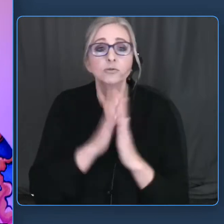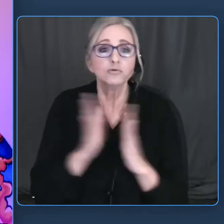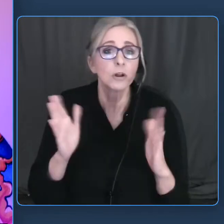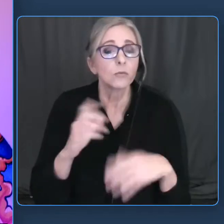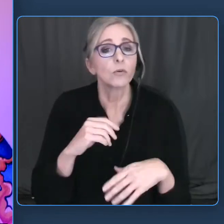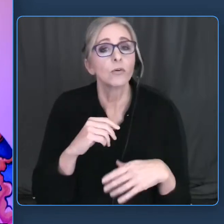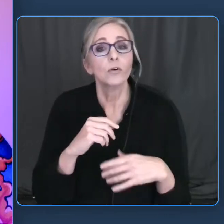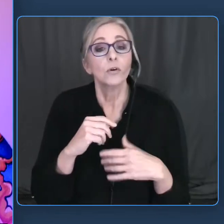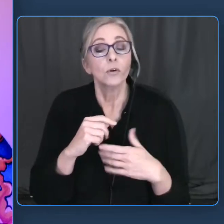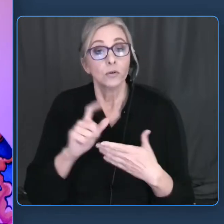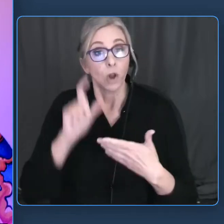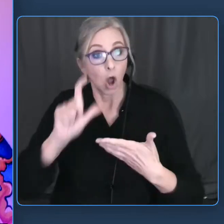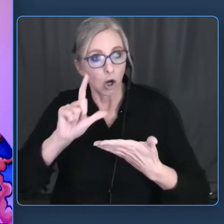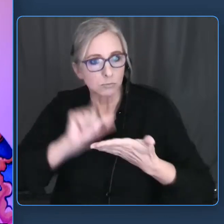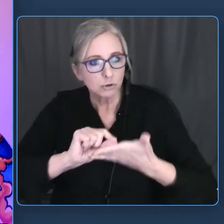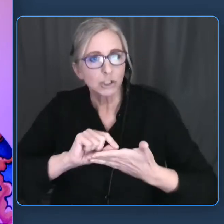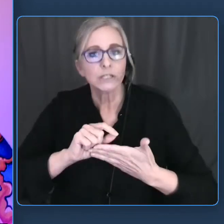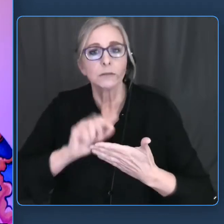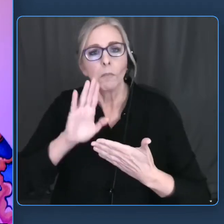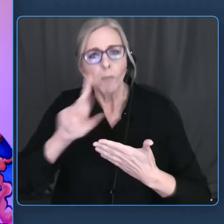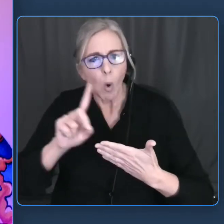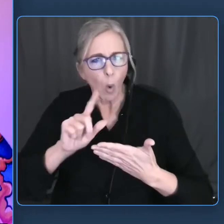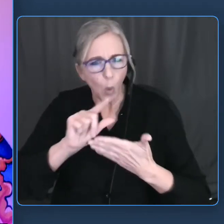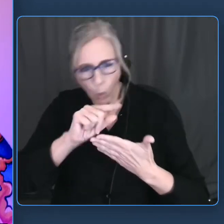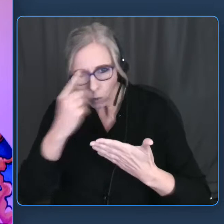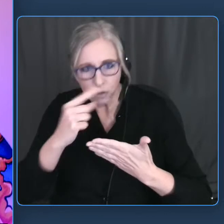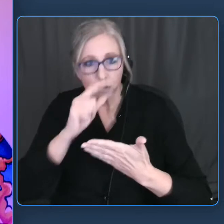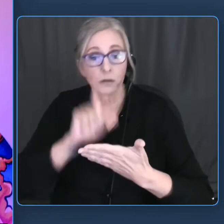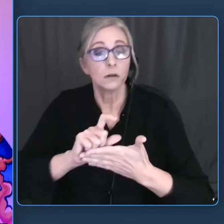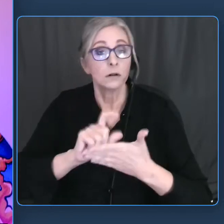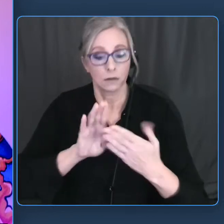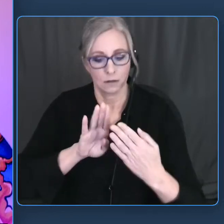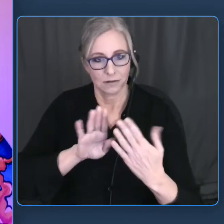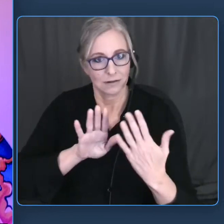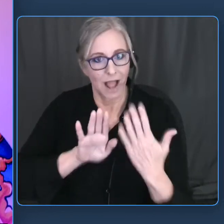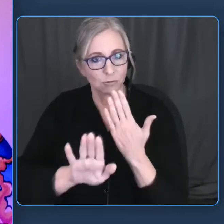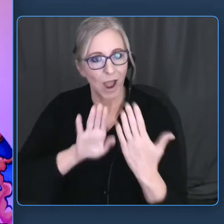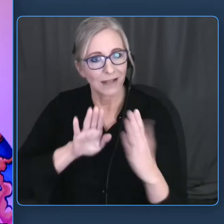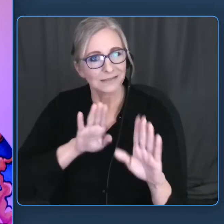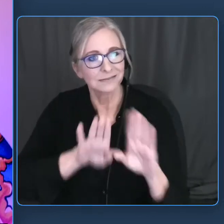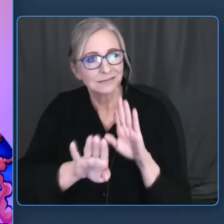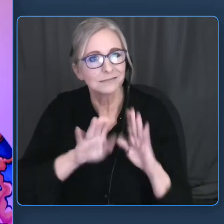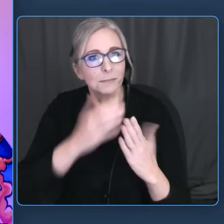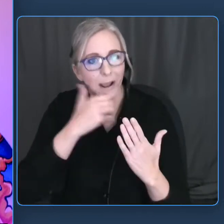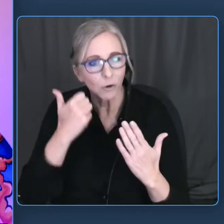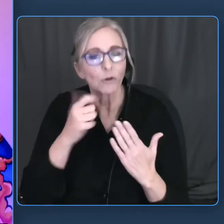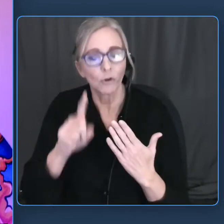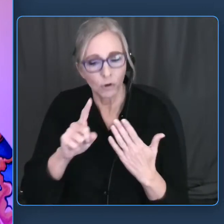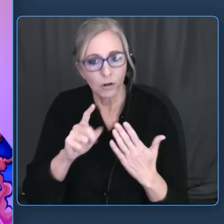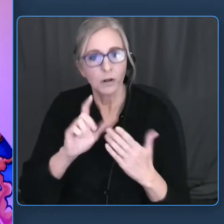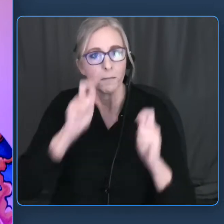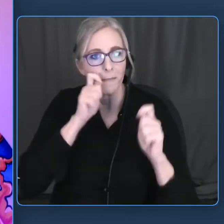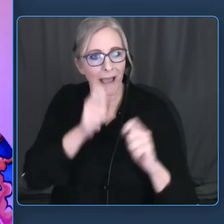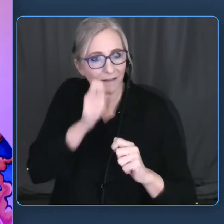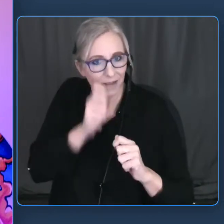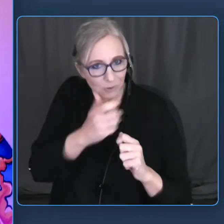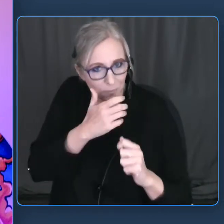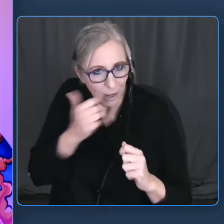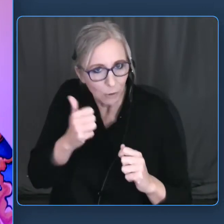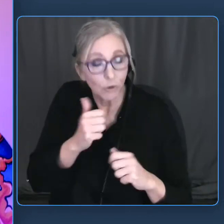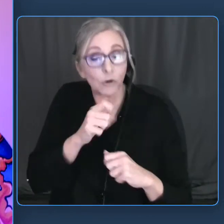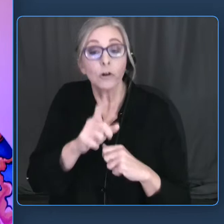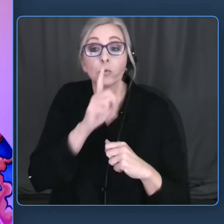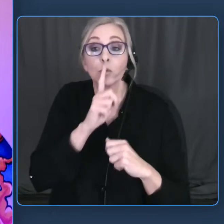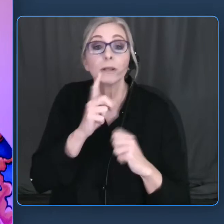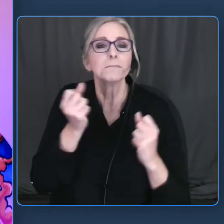general, larger text, bold text, increased contrast, and magnification are helpful. Many of these features are